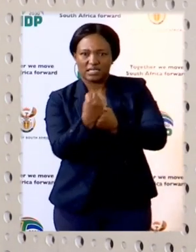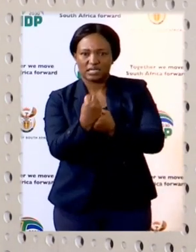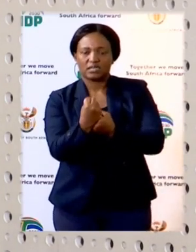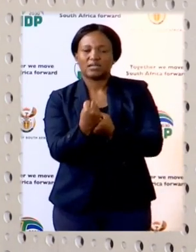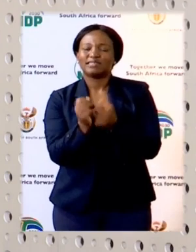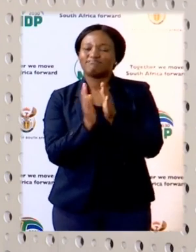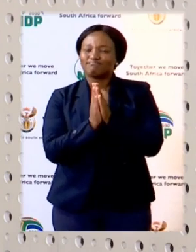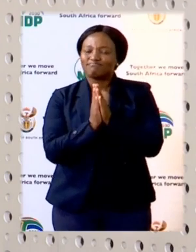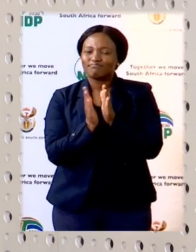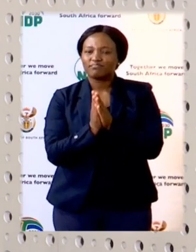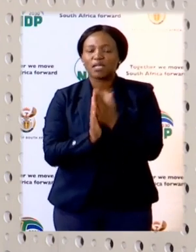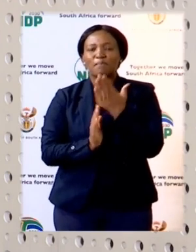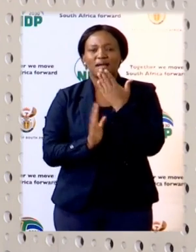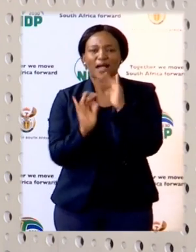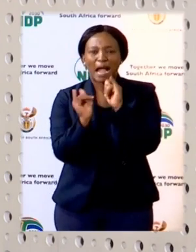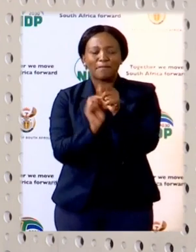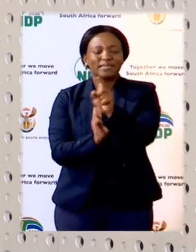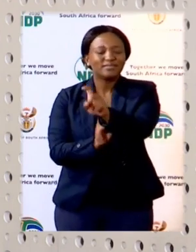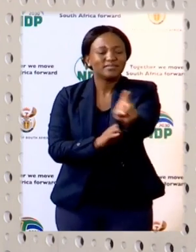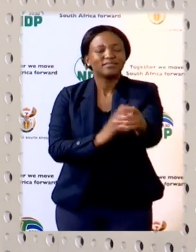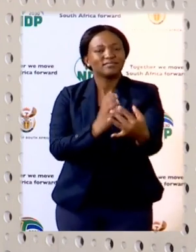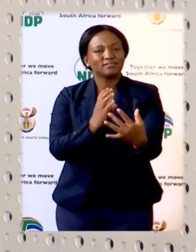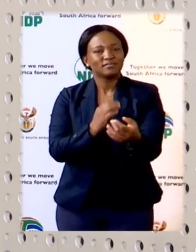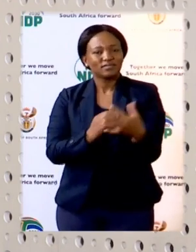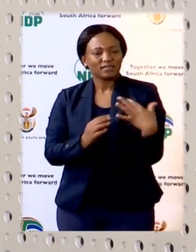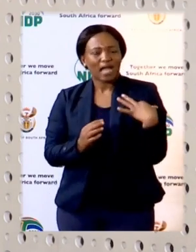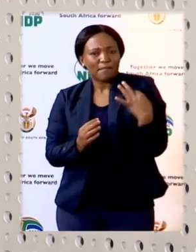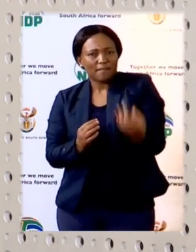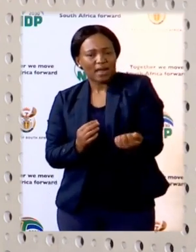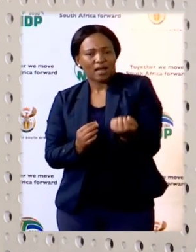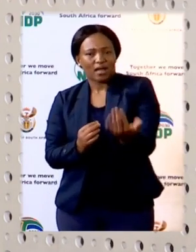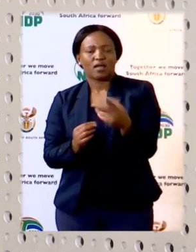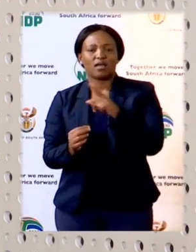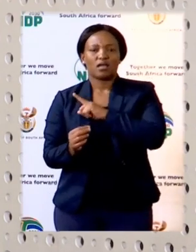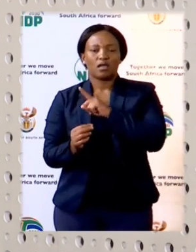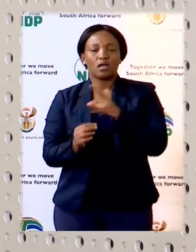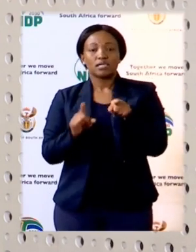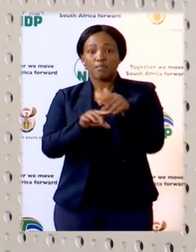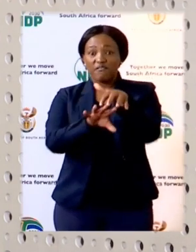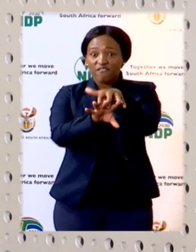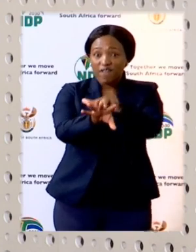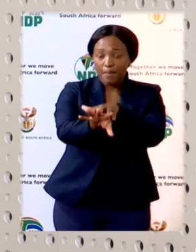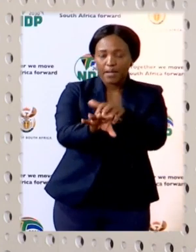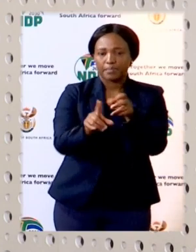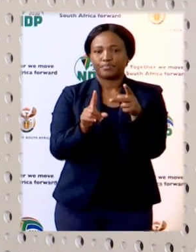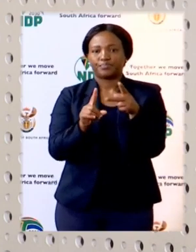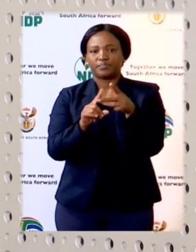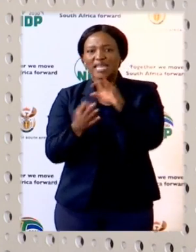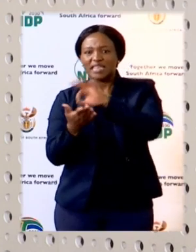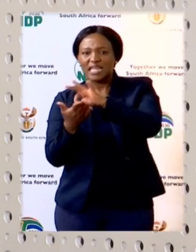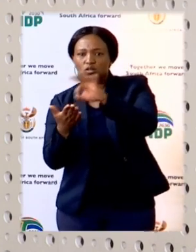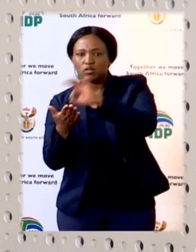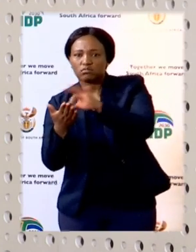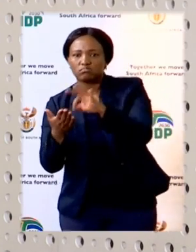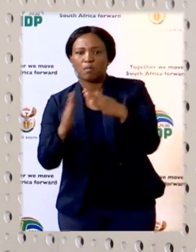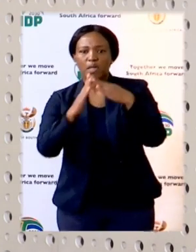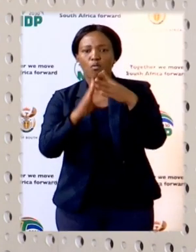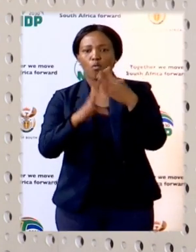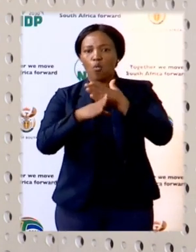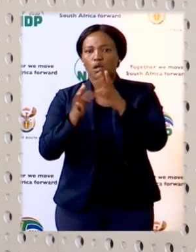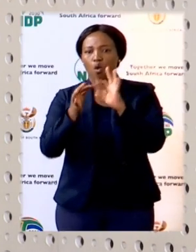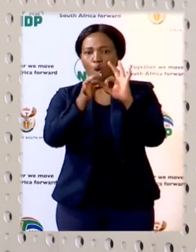We are asking them to do so, particularly in the farming sector and in the domestic sector.